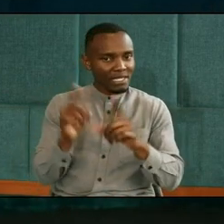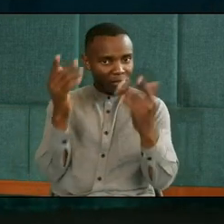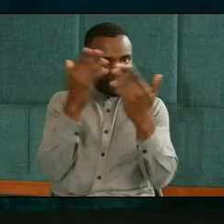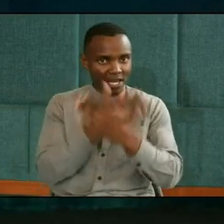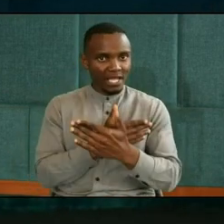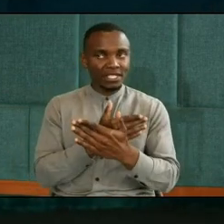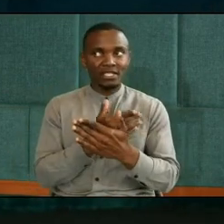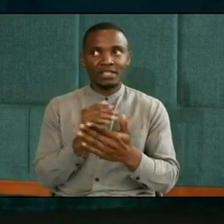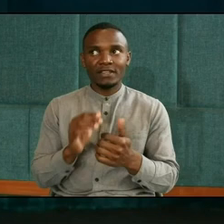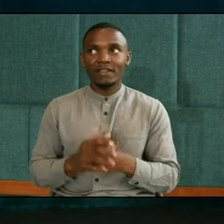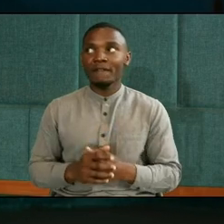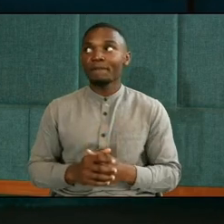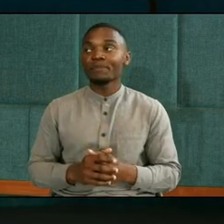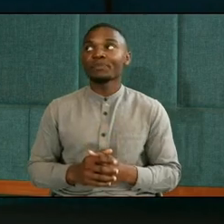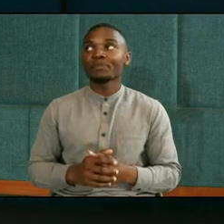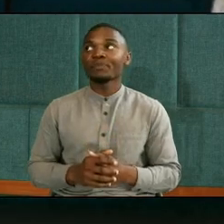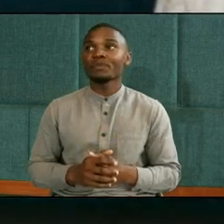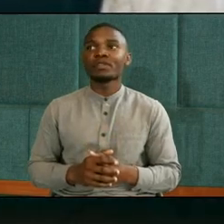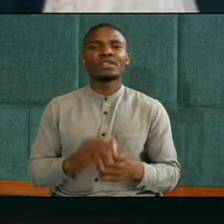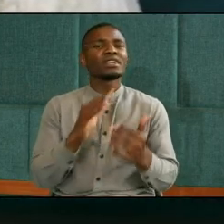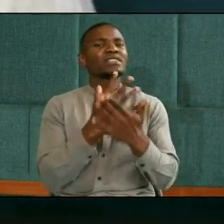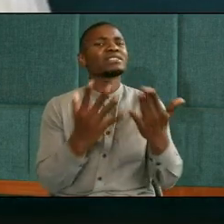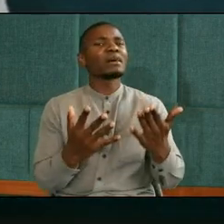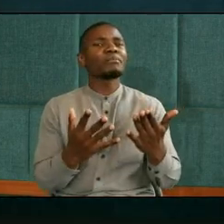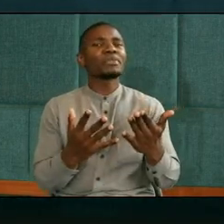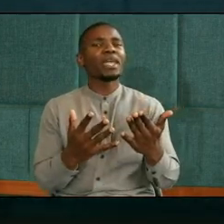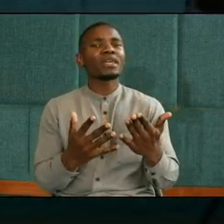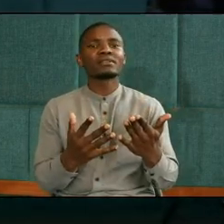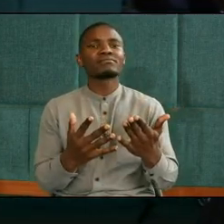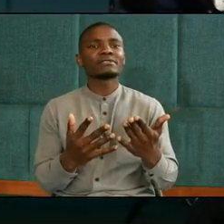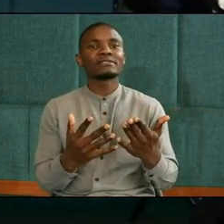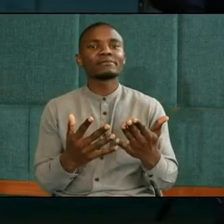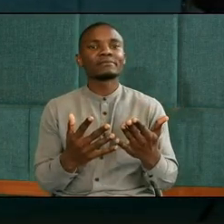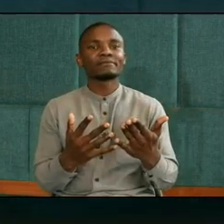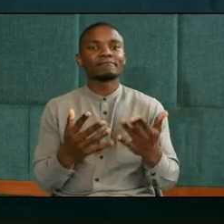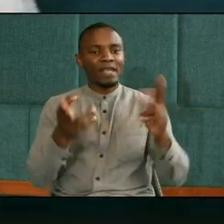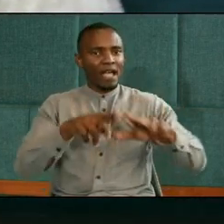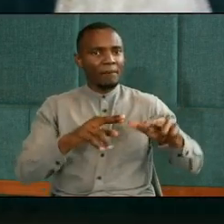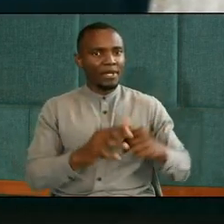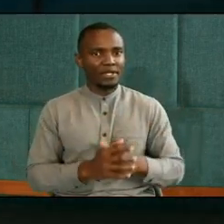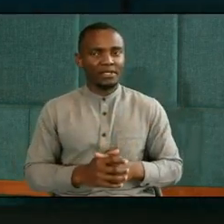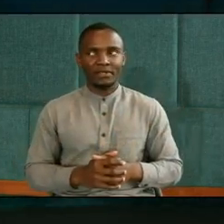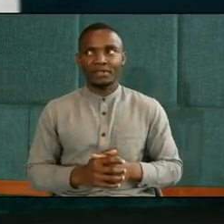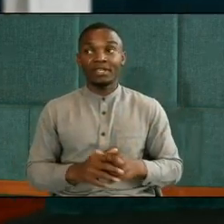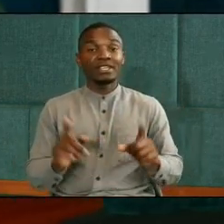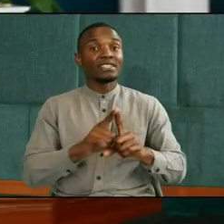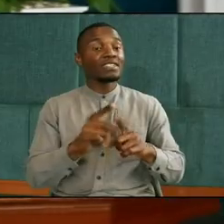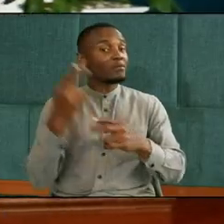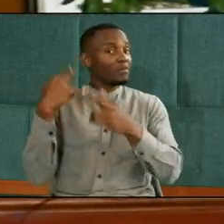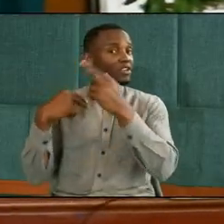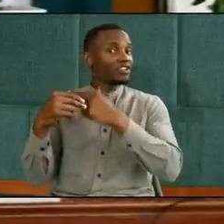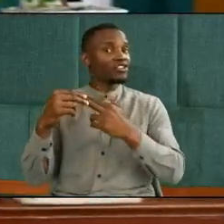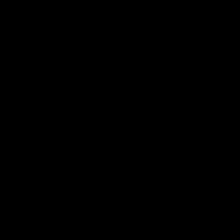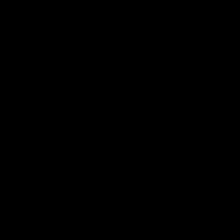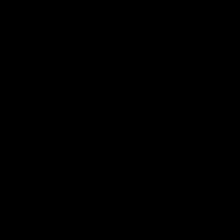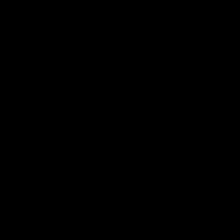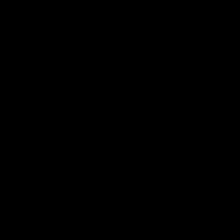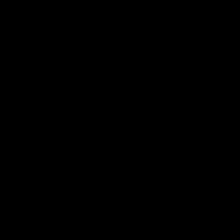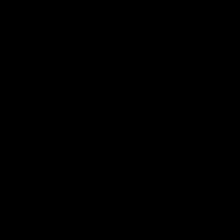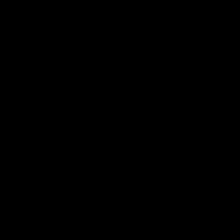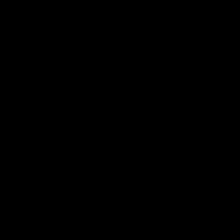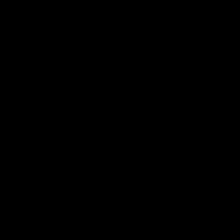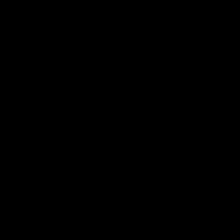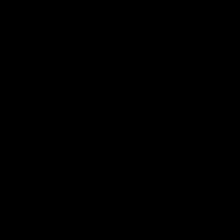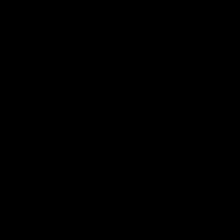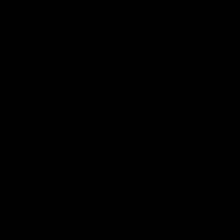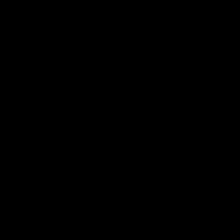The very same night, they been darkened. Something strange happened. Again, documented in history. That night, the moon